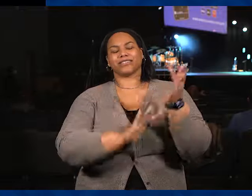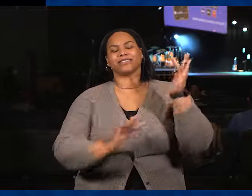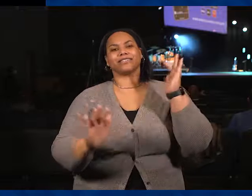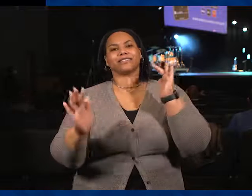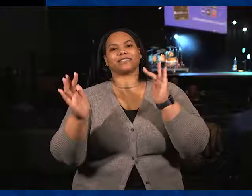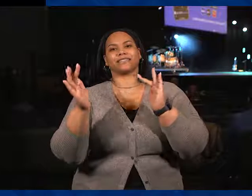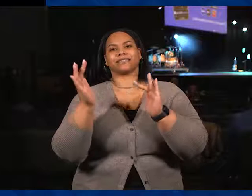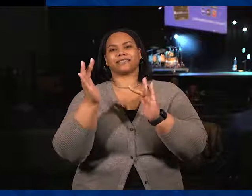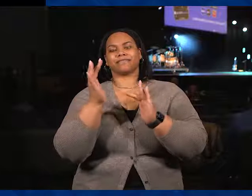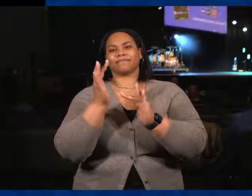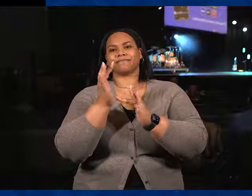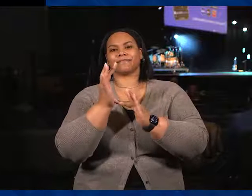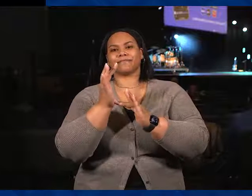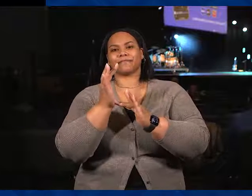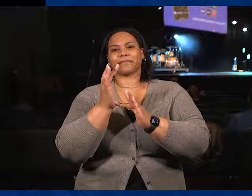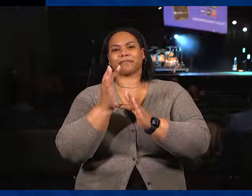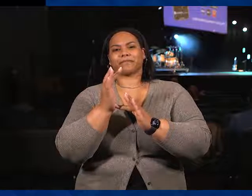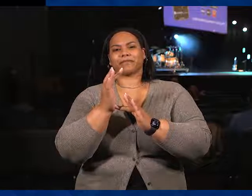Jesus,